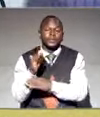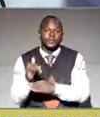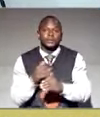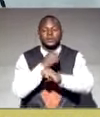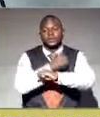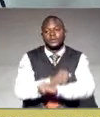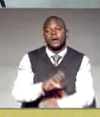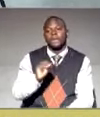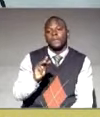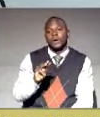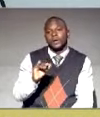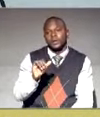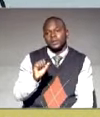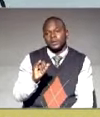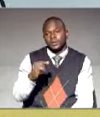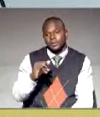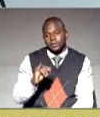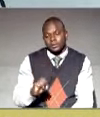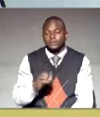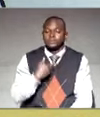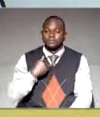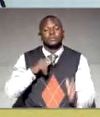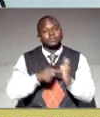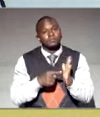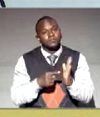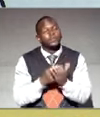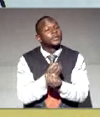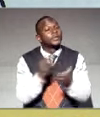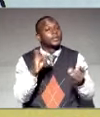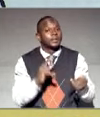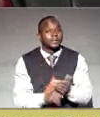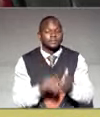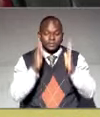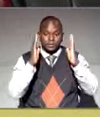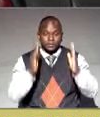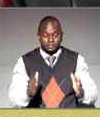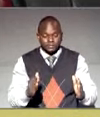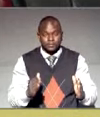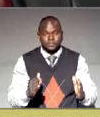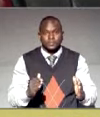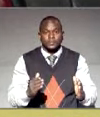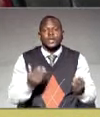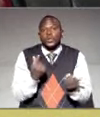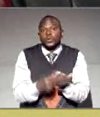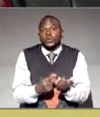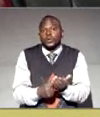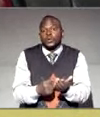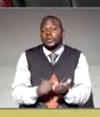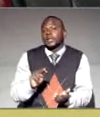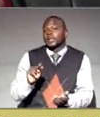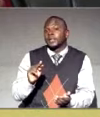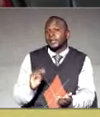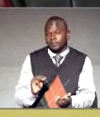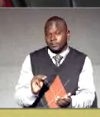Minister Adolf Mwesigye, was pleased to note that a lot has been achieved in this regard. So in Uganda, the NRM